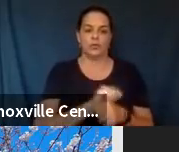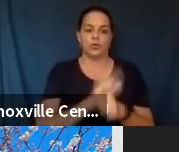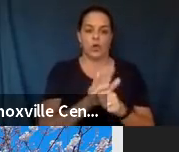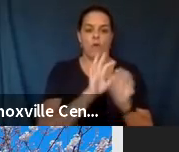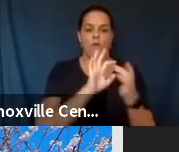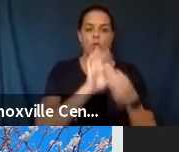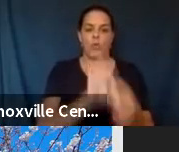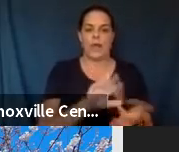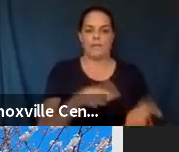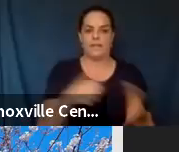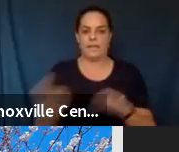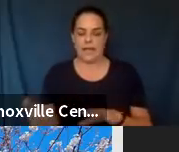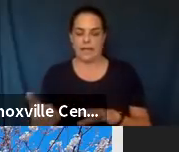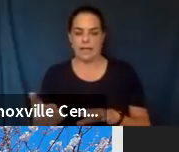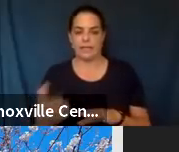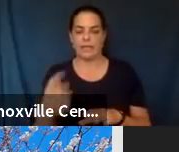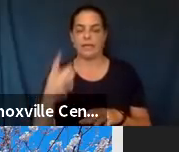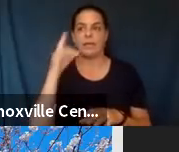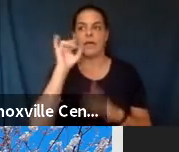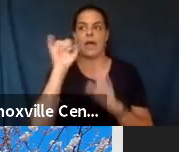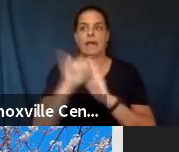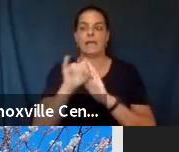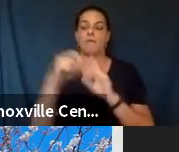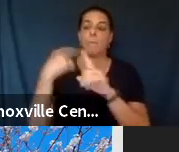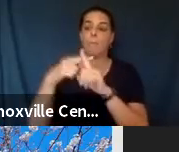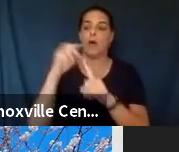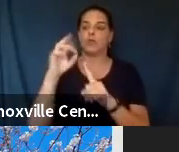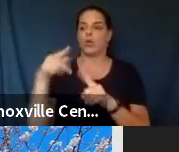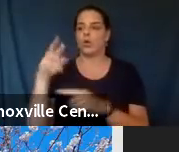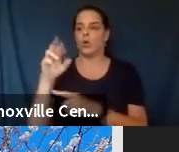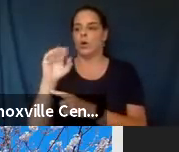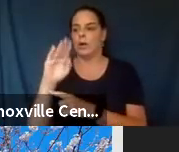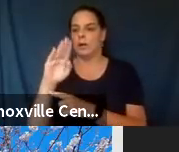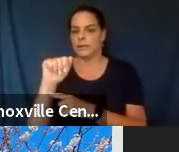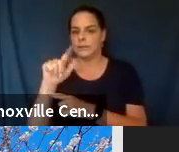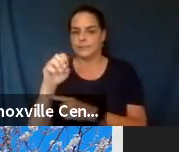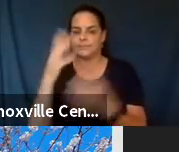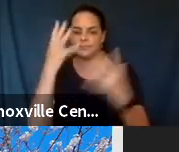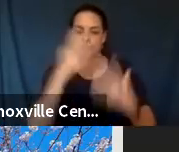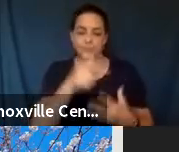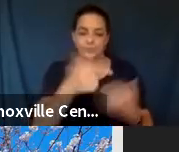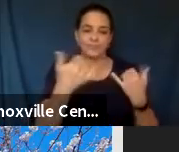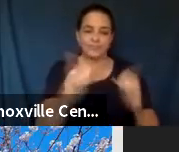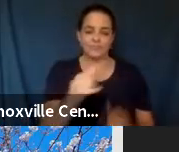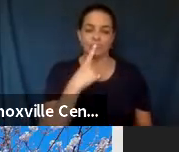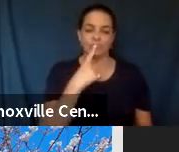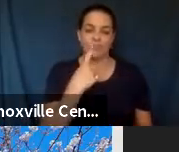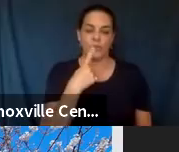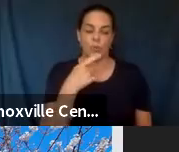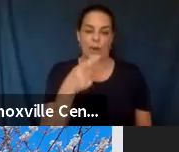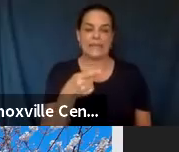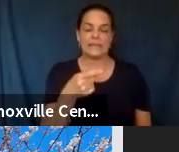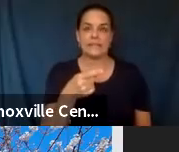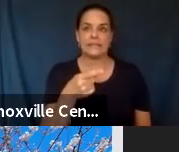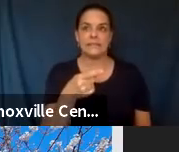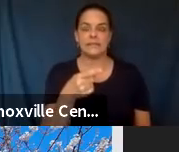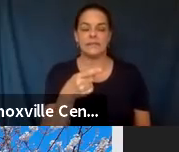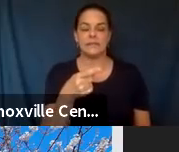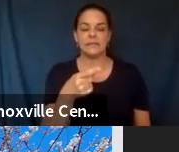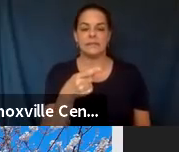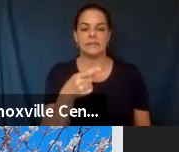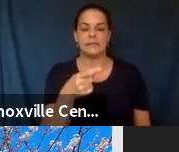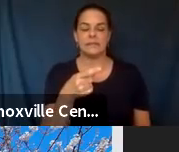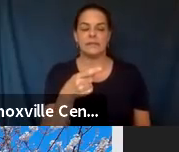rate for identified positive or probable cases. Unfortunately, this benchmark continues to be at red as